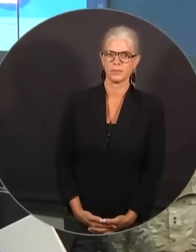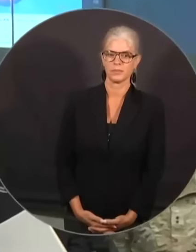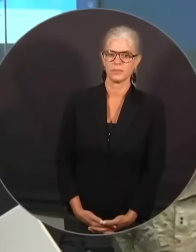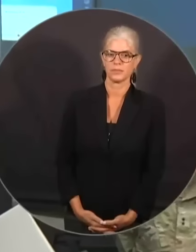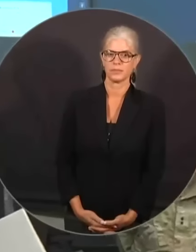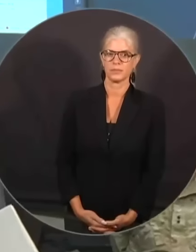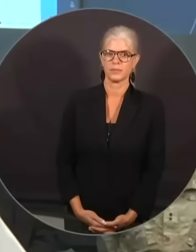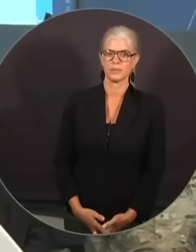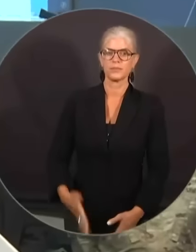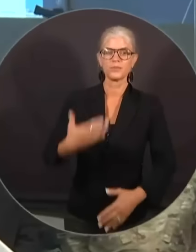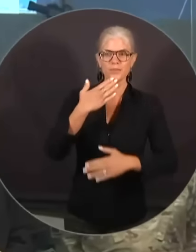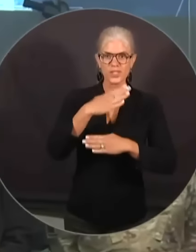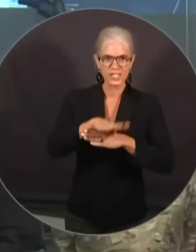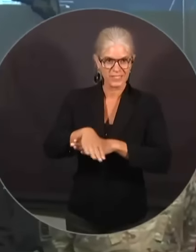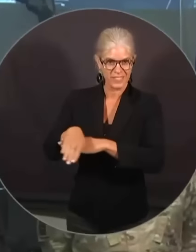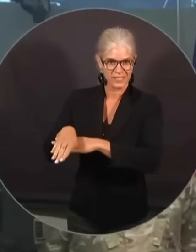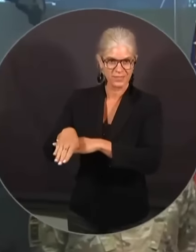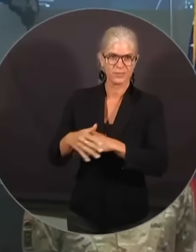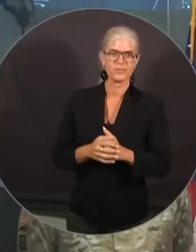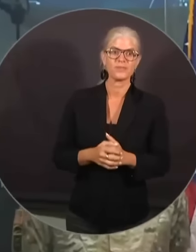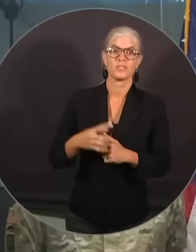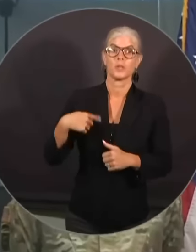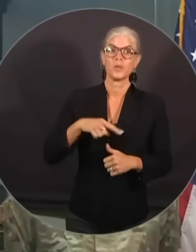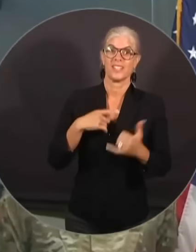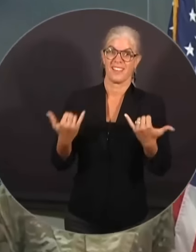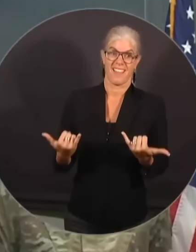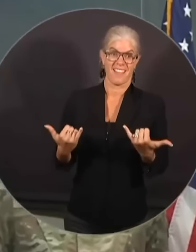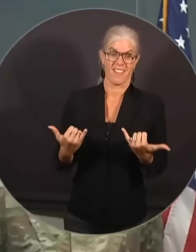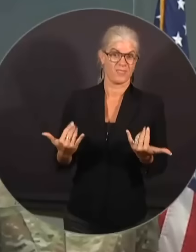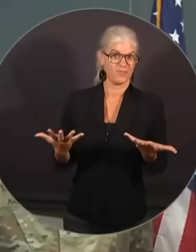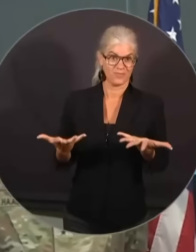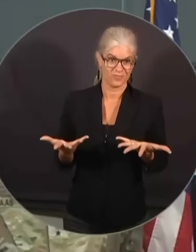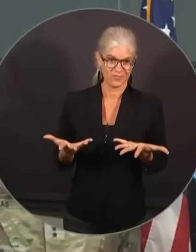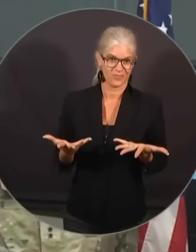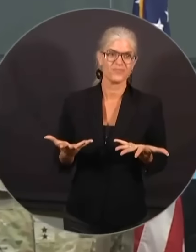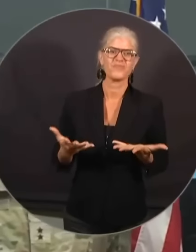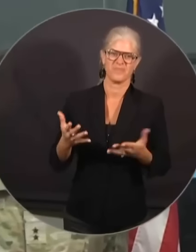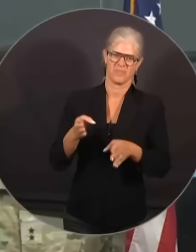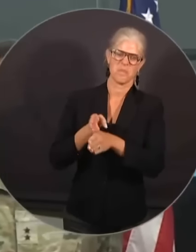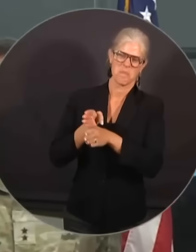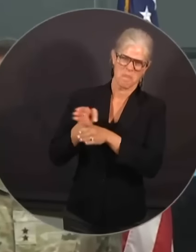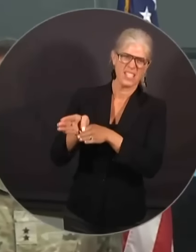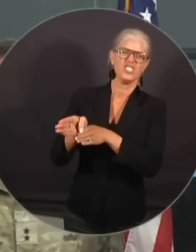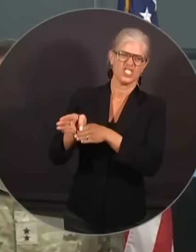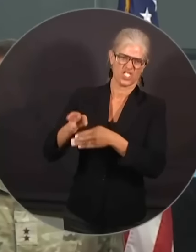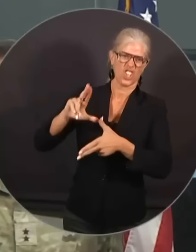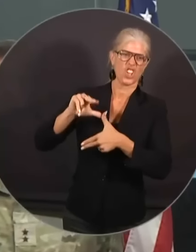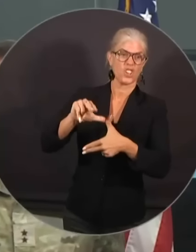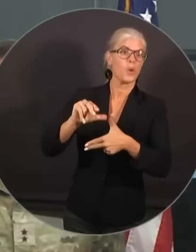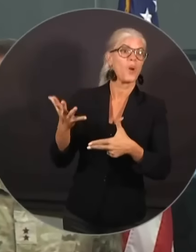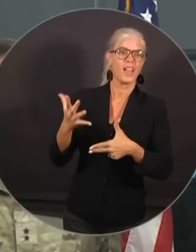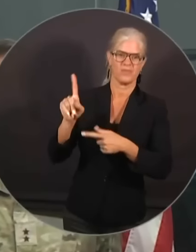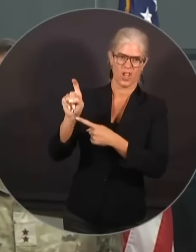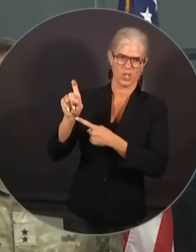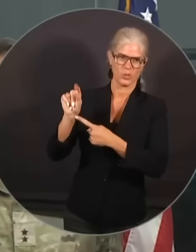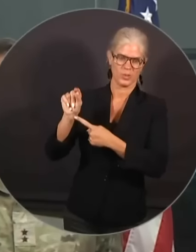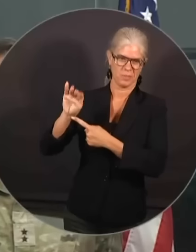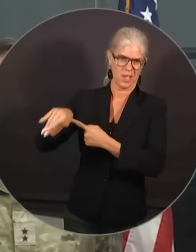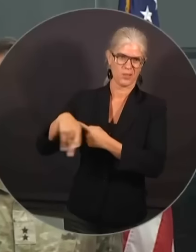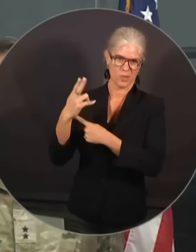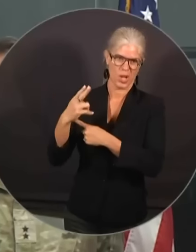Well, good evening. We now have a major hurricane at 125 mile an hour sustained,